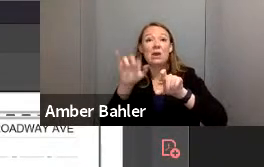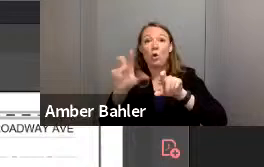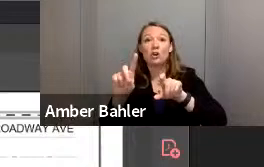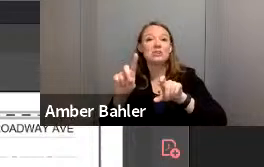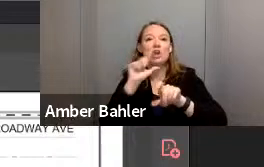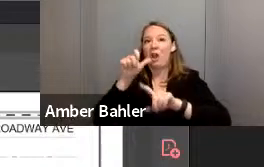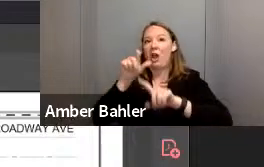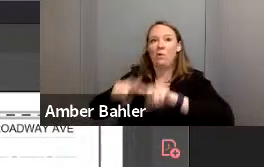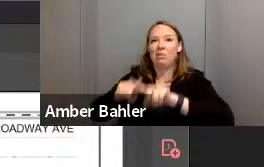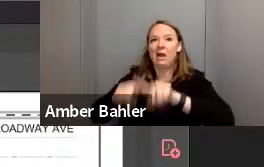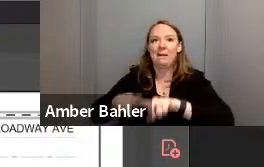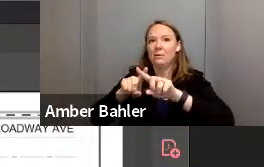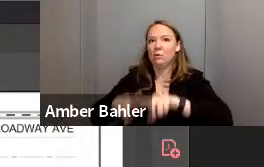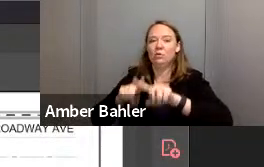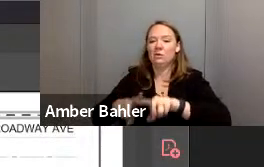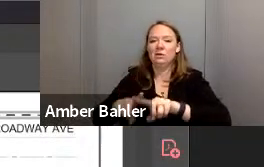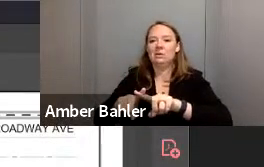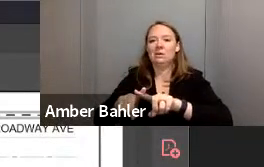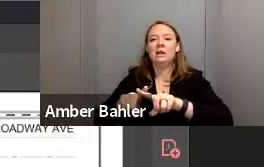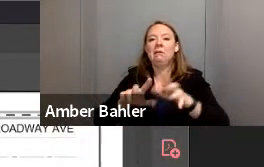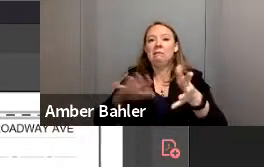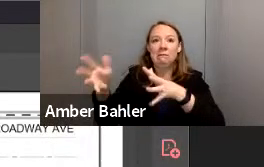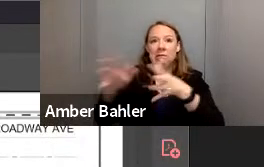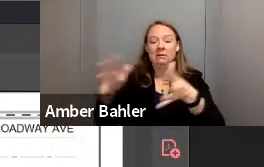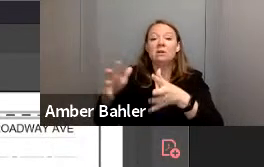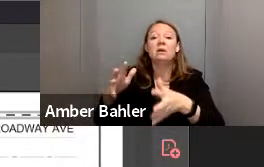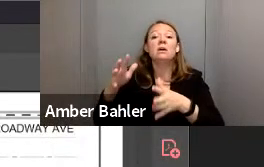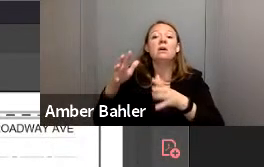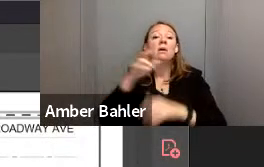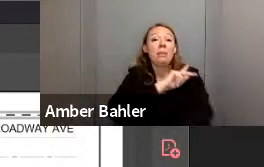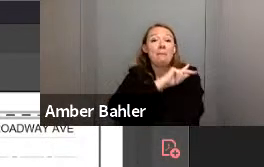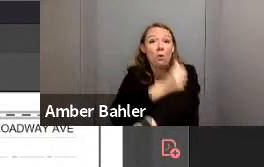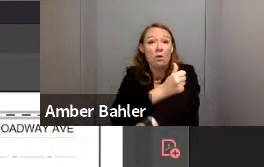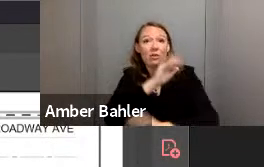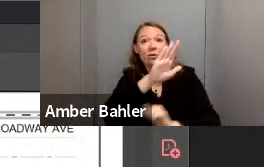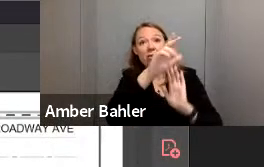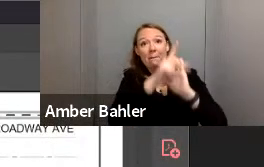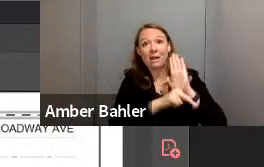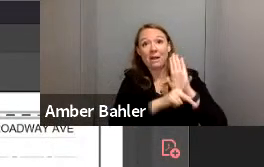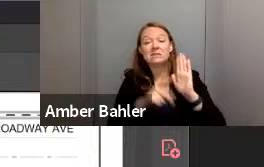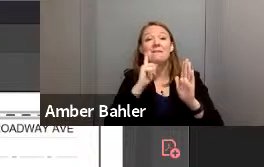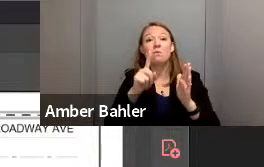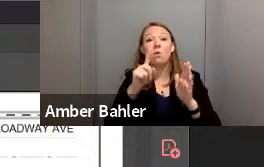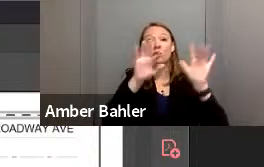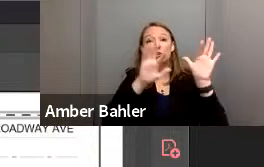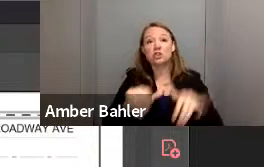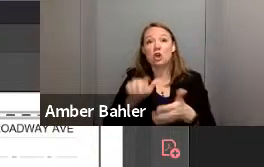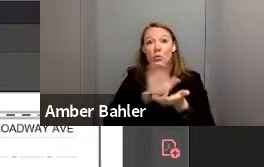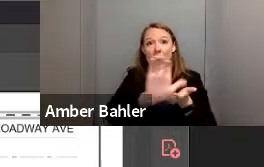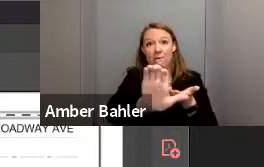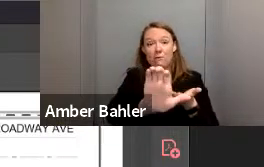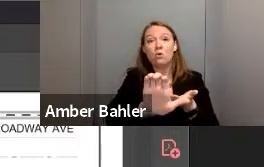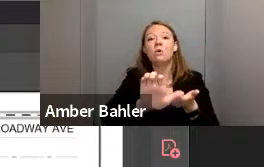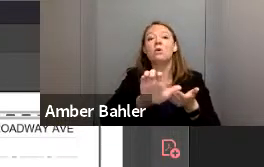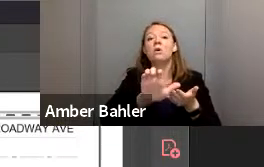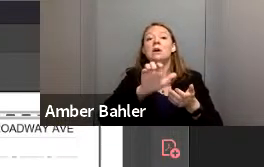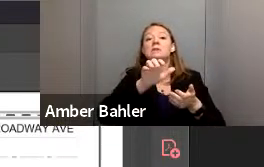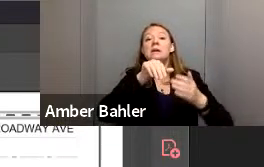The Port Authority's policy for snow removal is that the accessible platforms